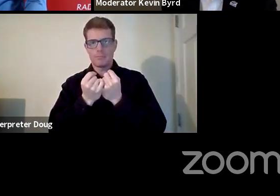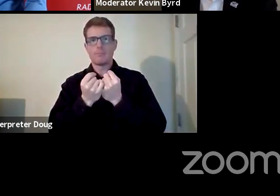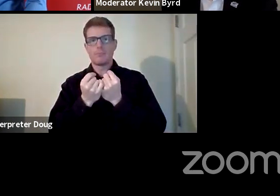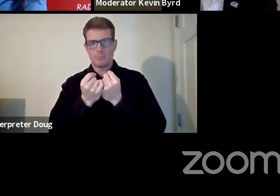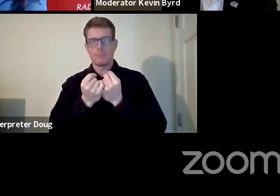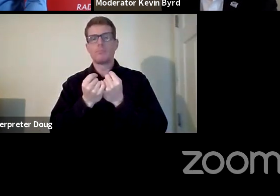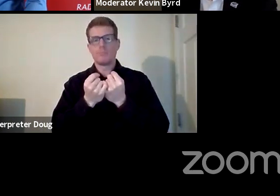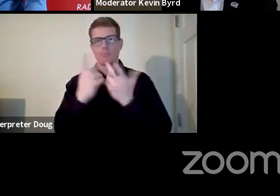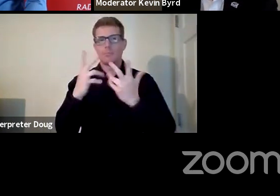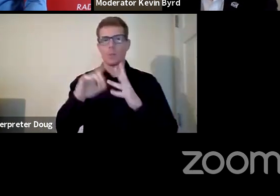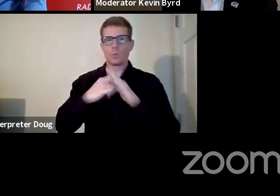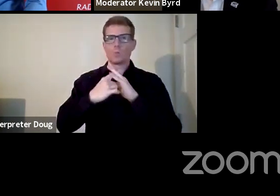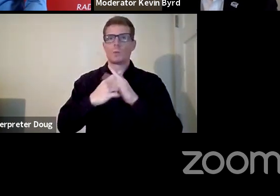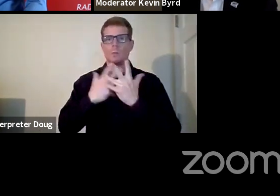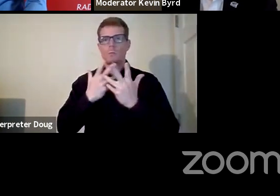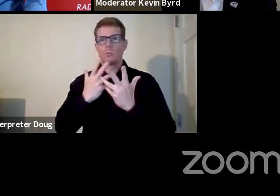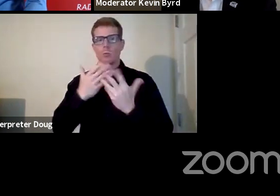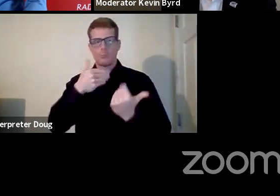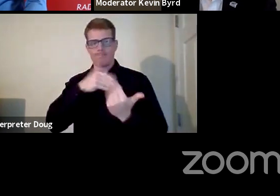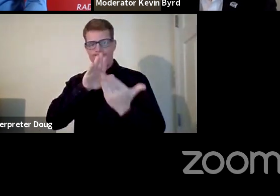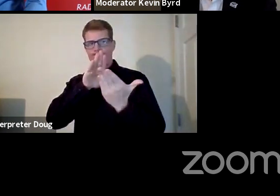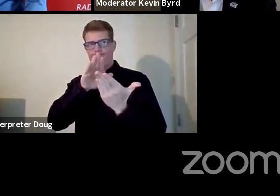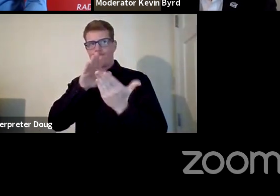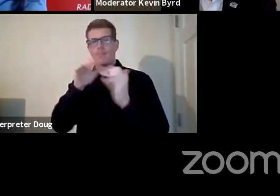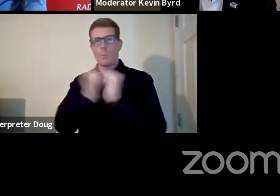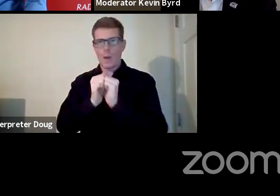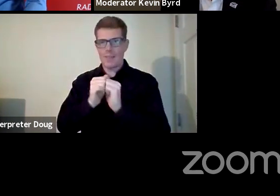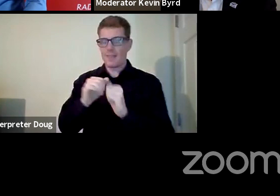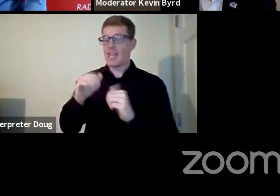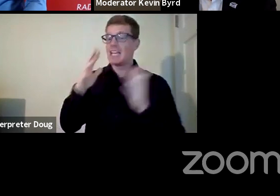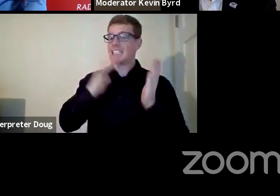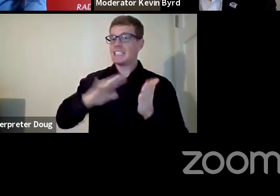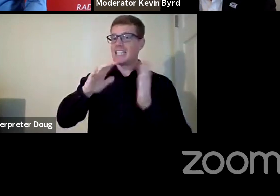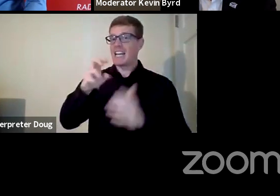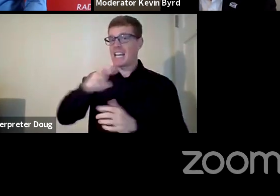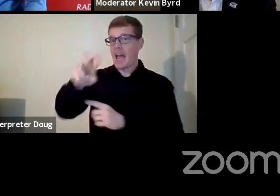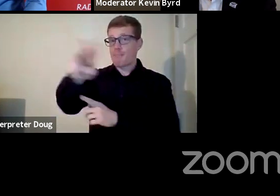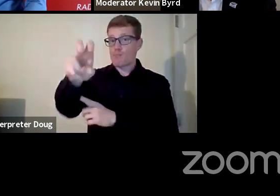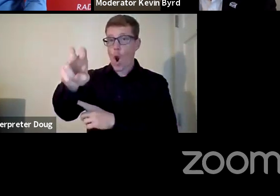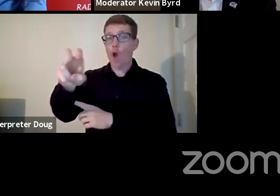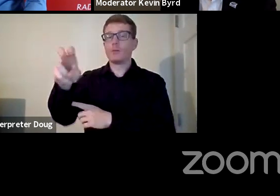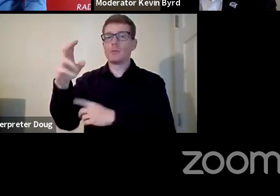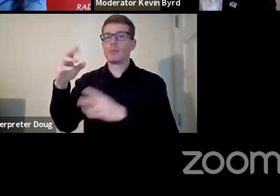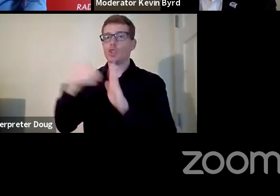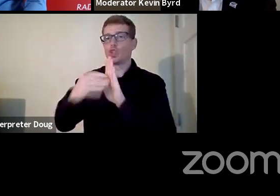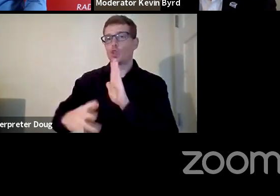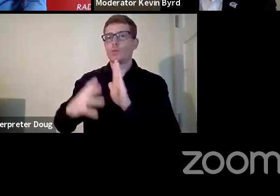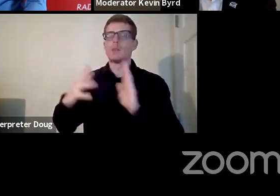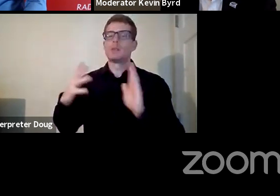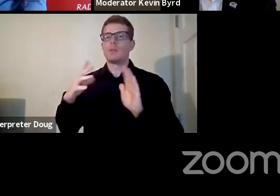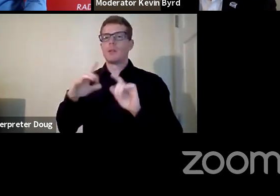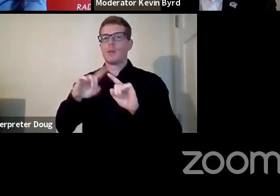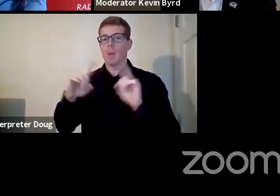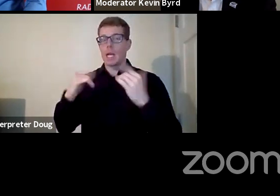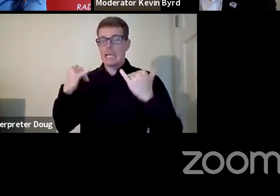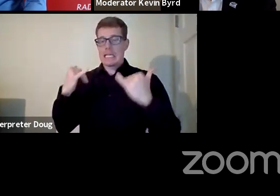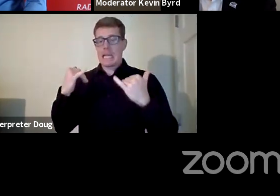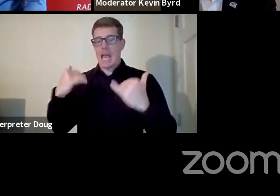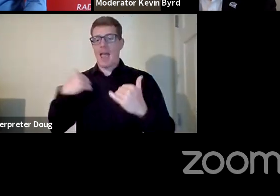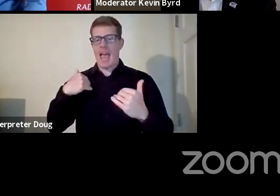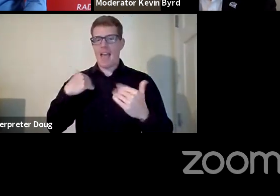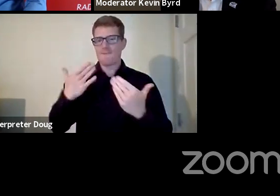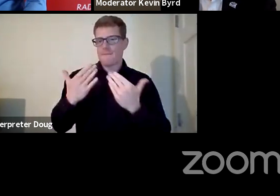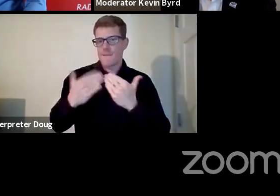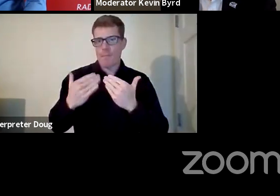study abroad folks. But then it quickly escalated, and now we have almost too many working groups and task forces